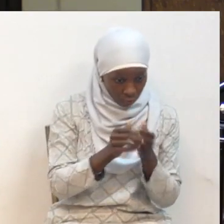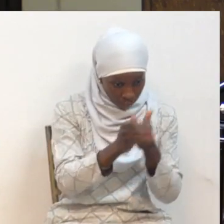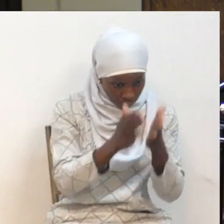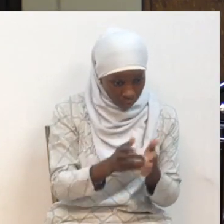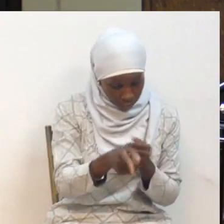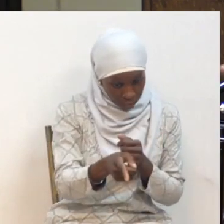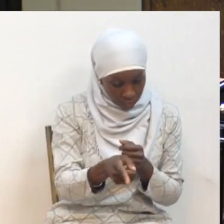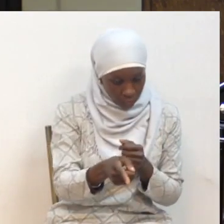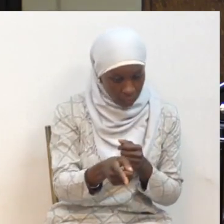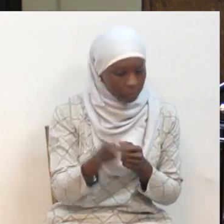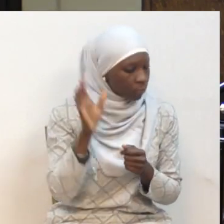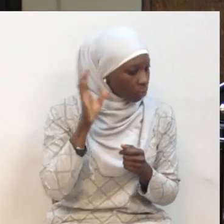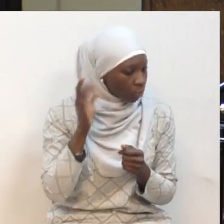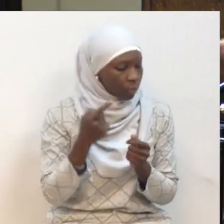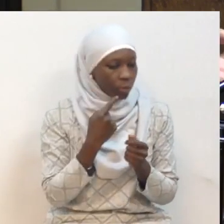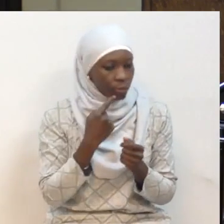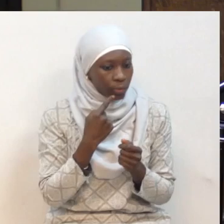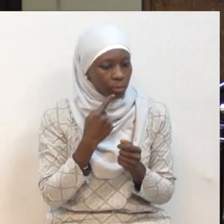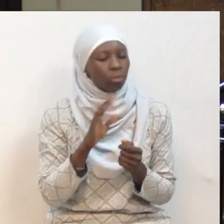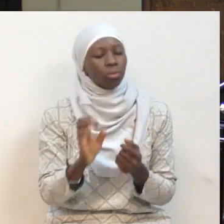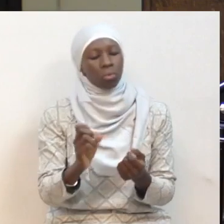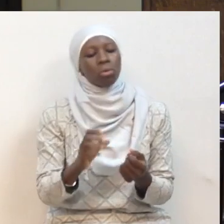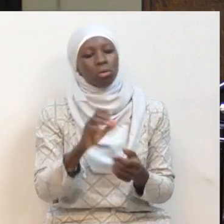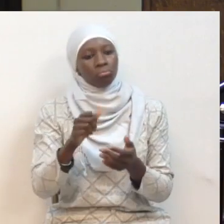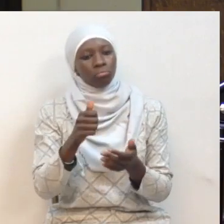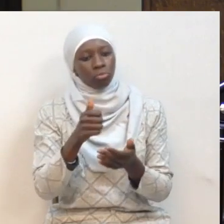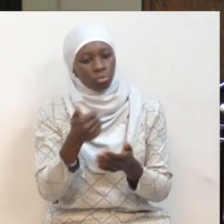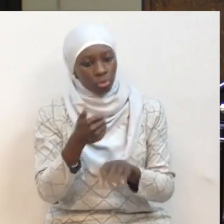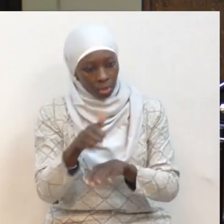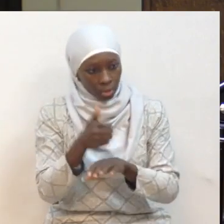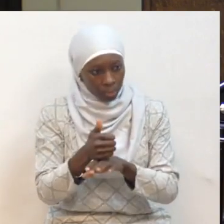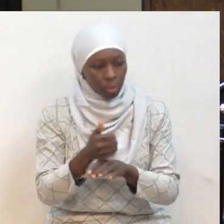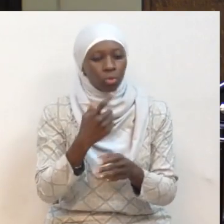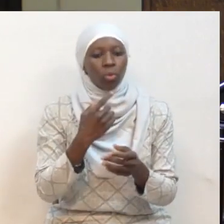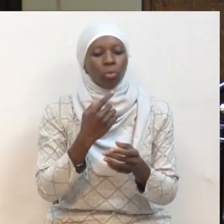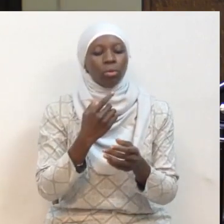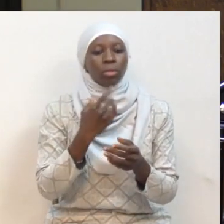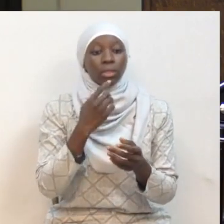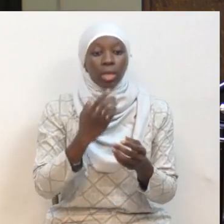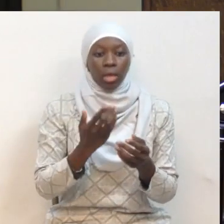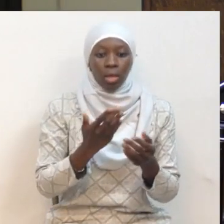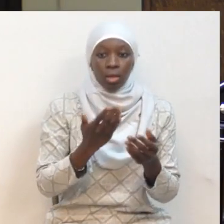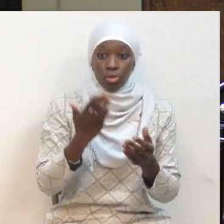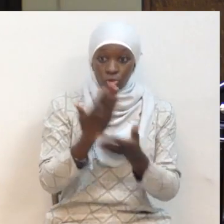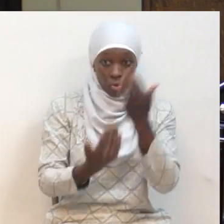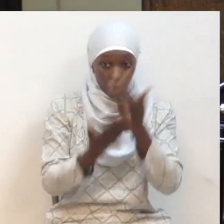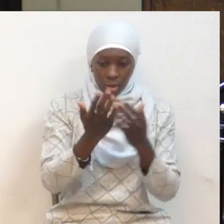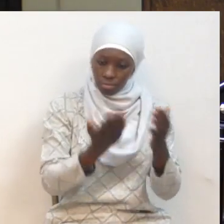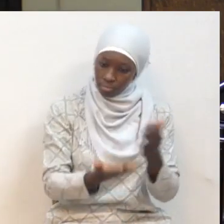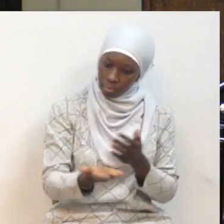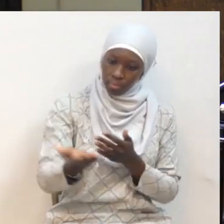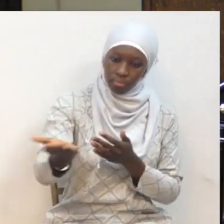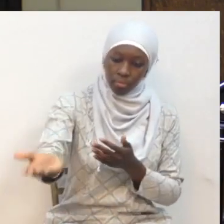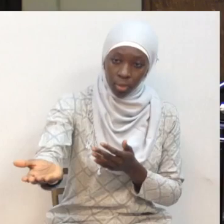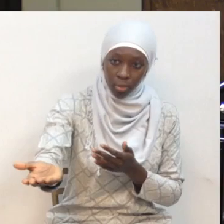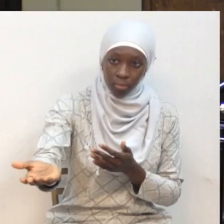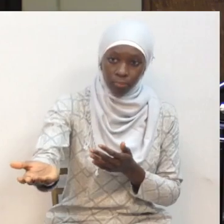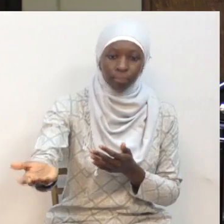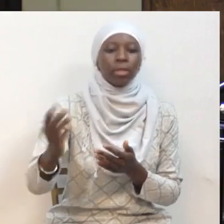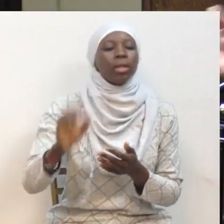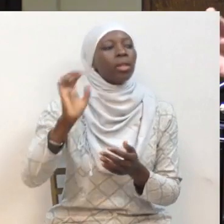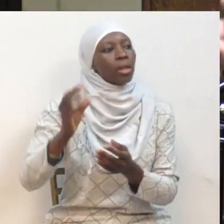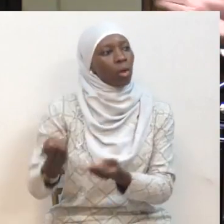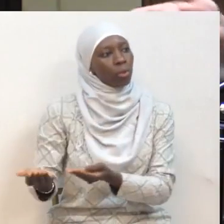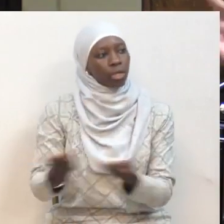Khattab, extend your hand so that I can give you the pledge. In other words, by today's terms, he wanted to